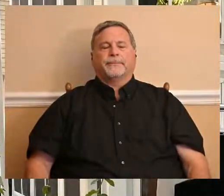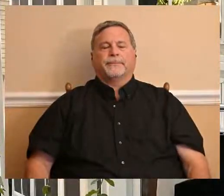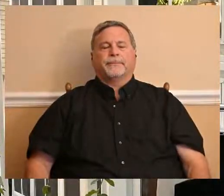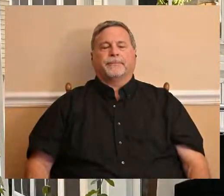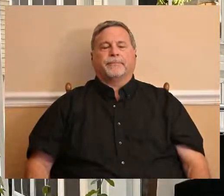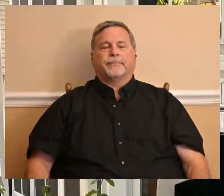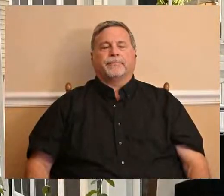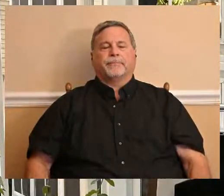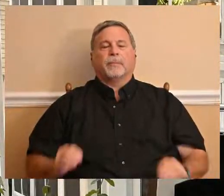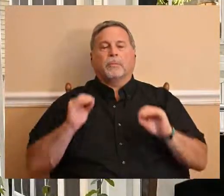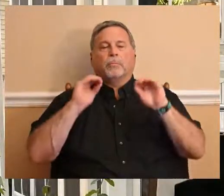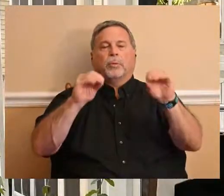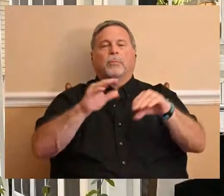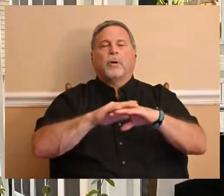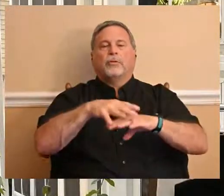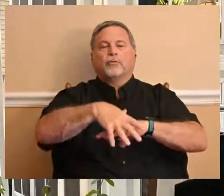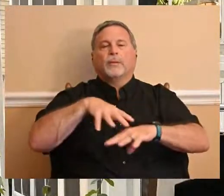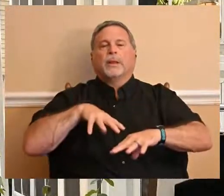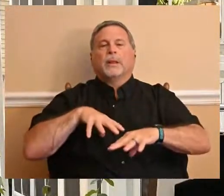we're gonna put those on the grill.